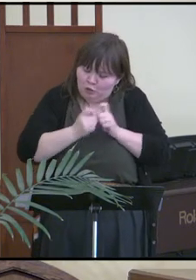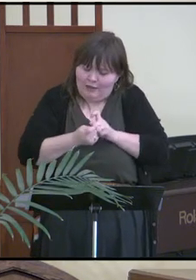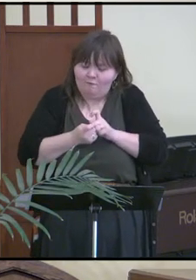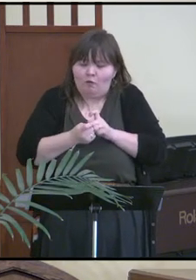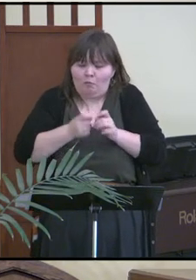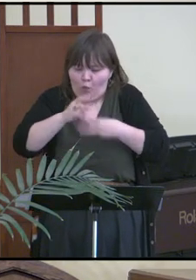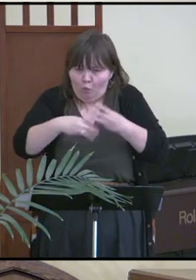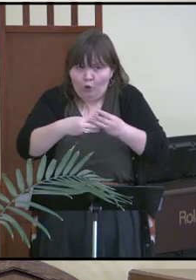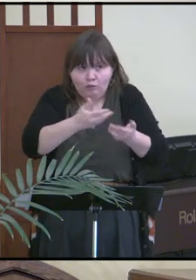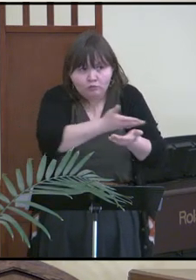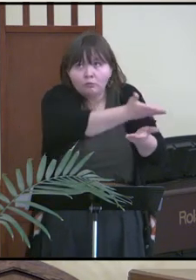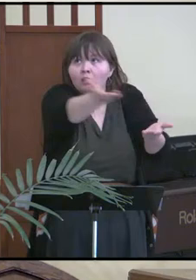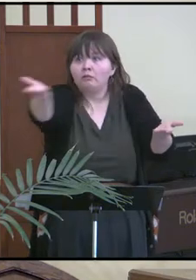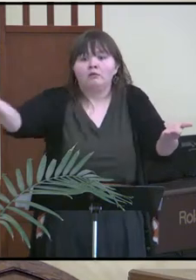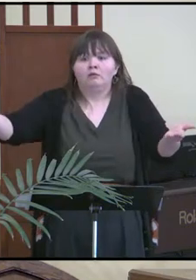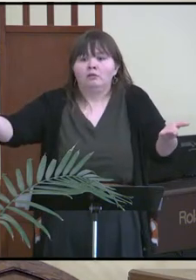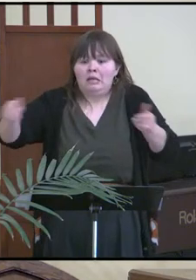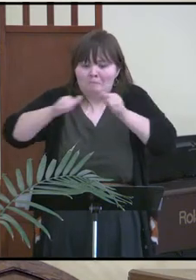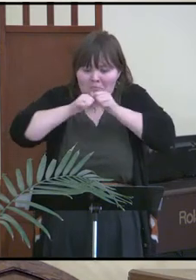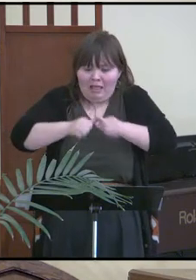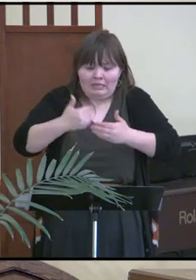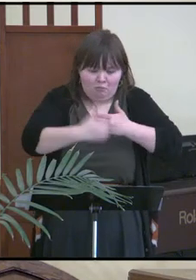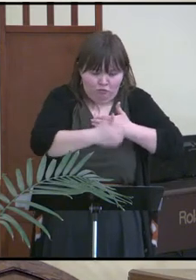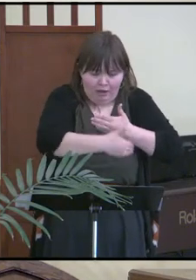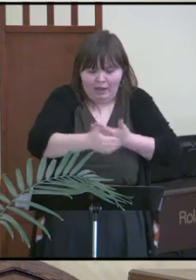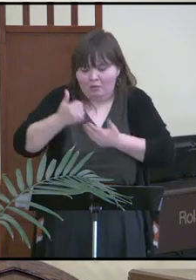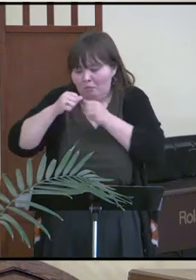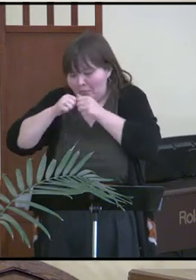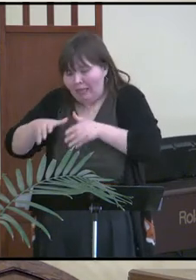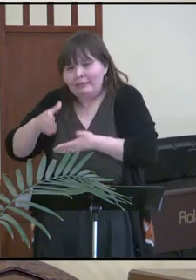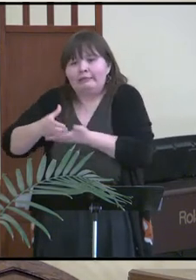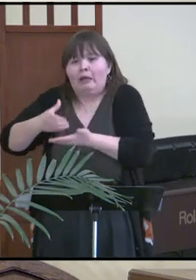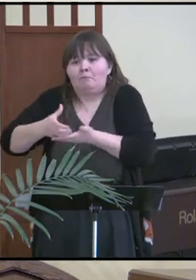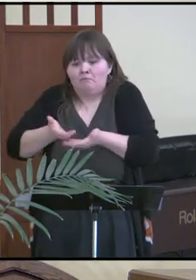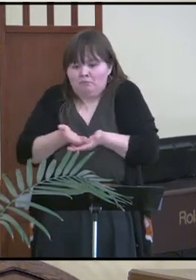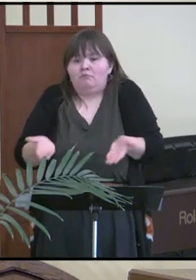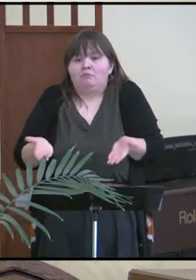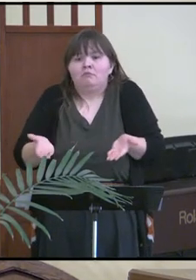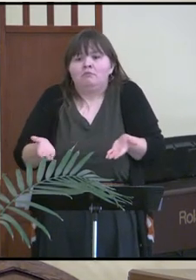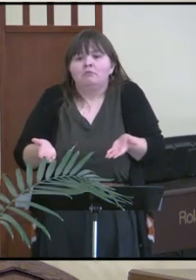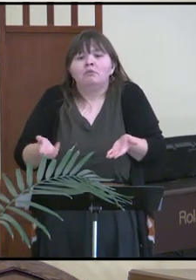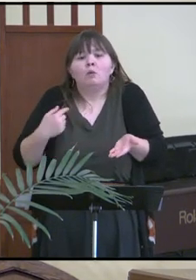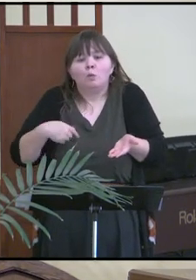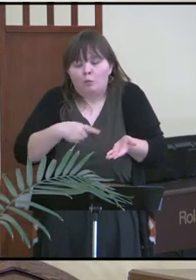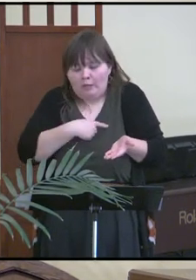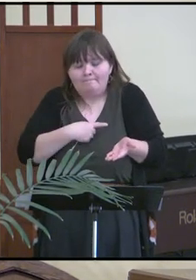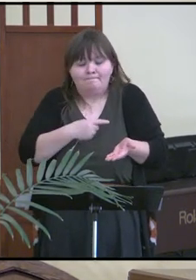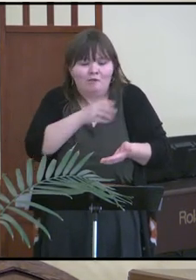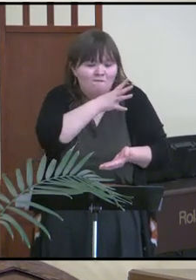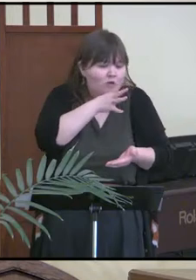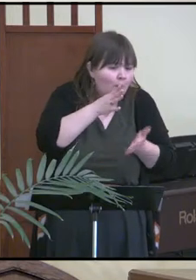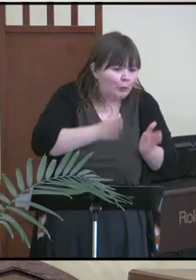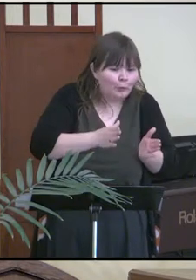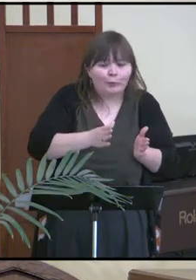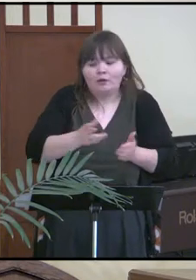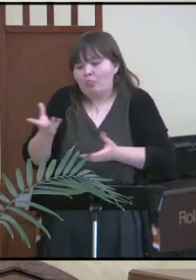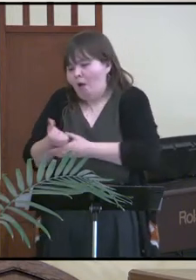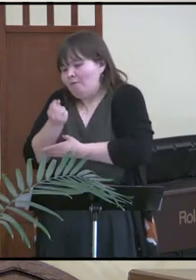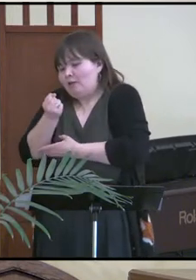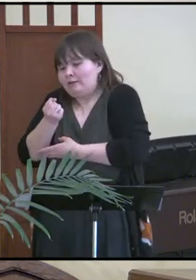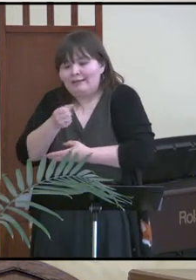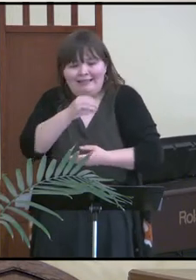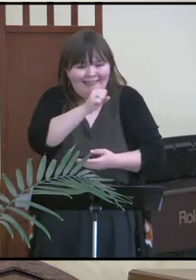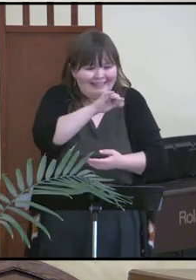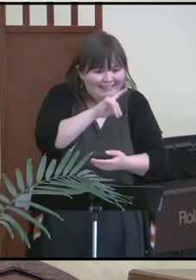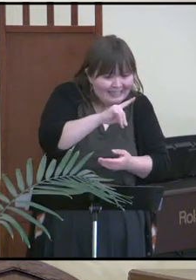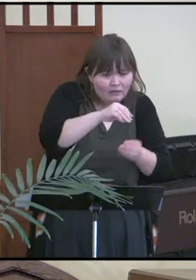world around us. Bless this bread and this cup, the wheat and the grape, the farmer and the harvest, the seed and